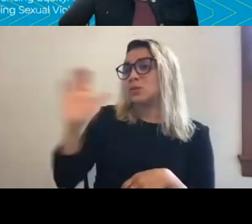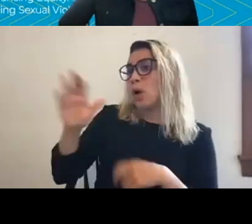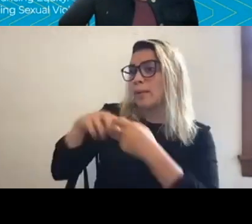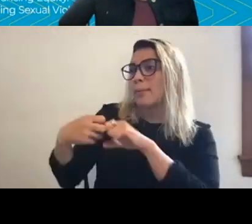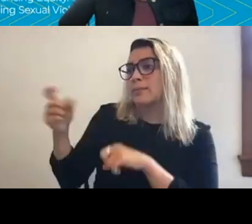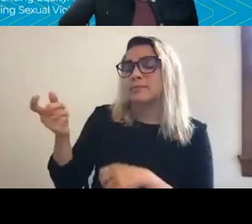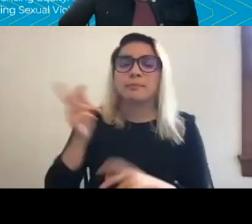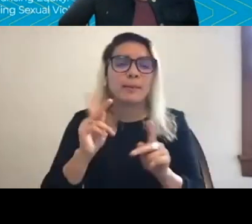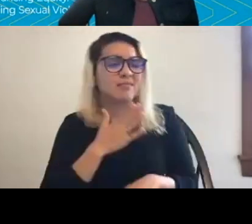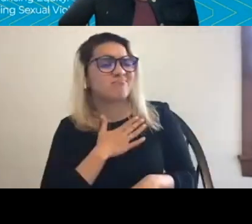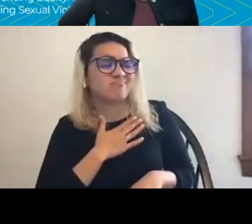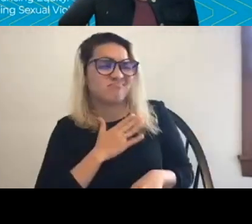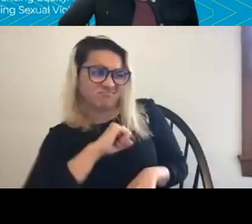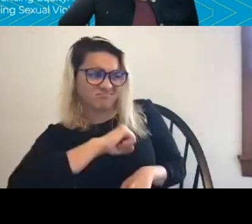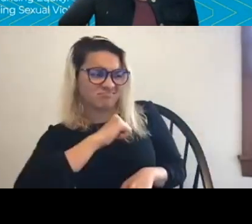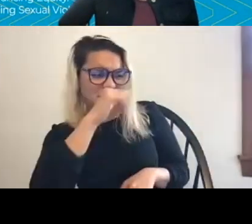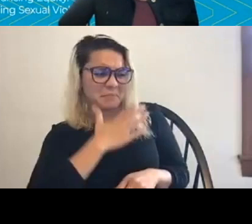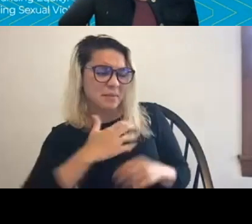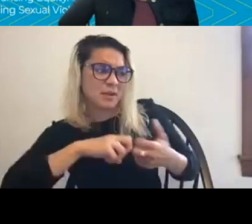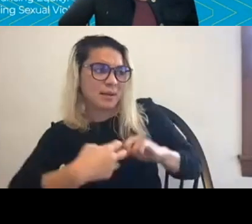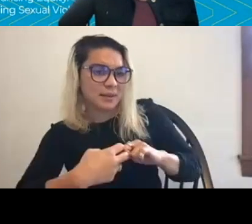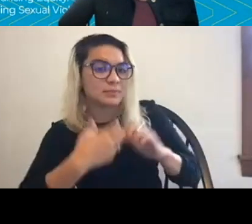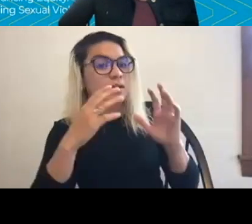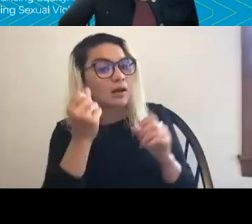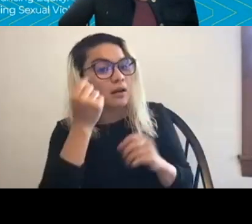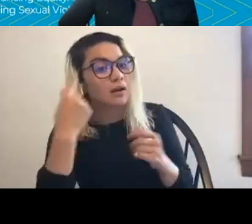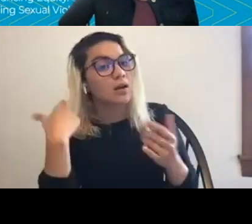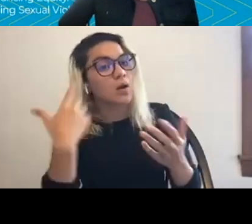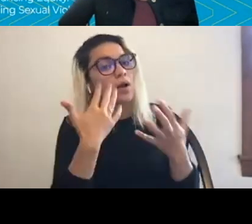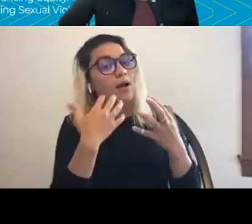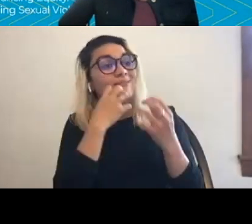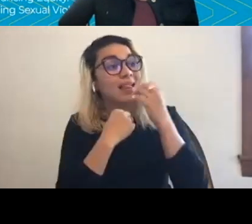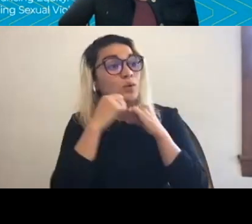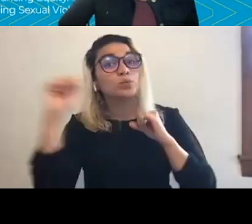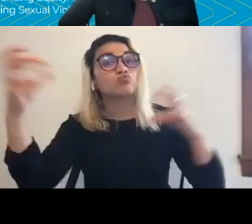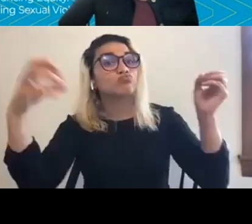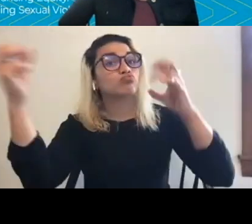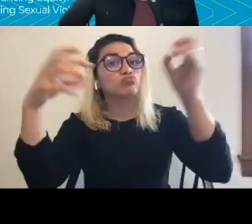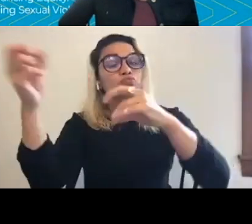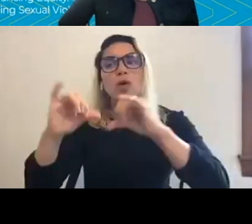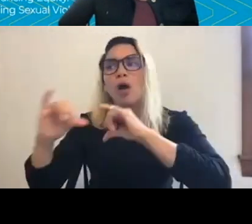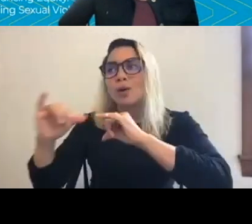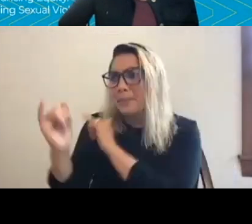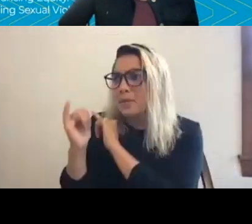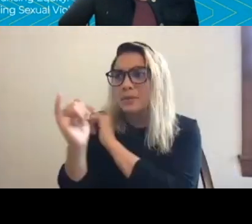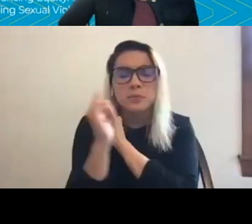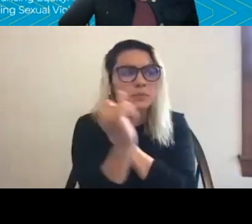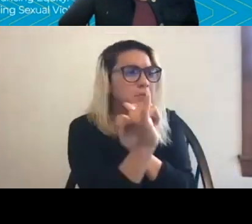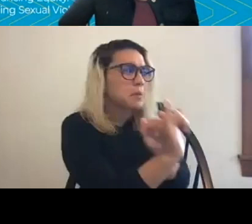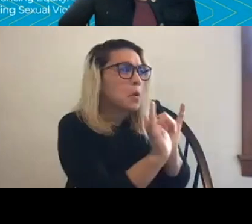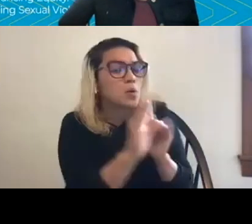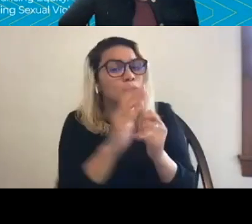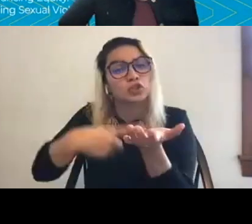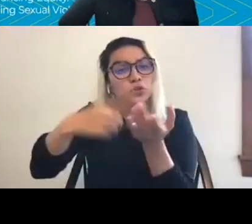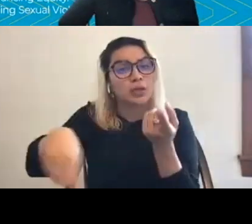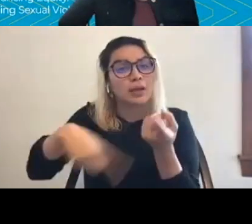folks into this shared idea that we have a common value. And so when we're talking about things around sexual assault and sexual violence,